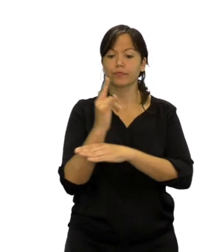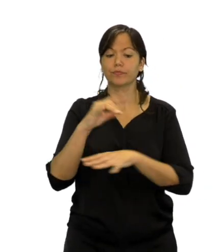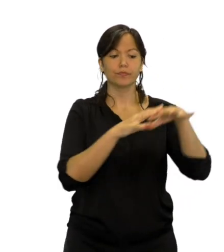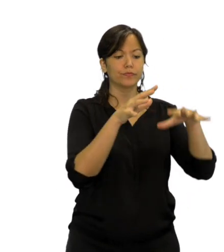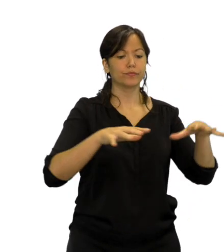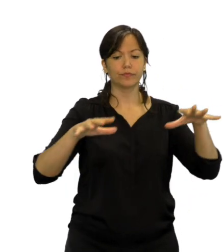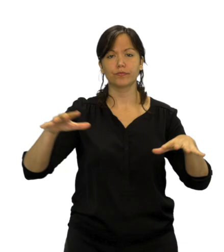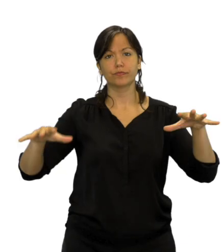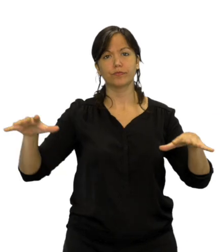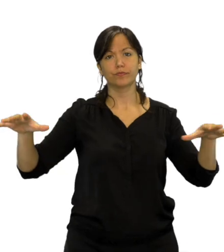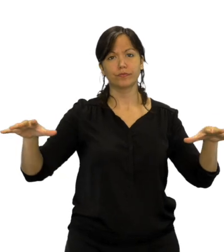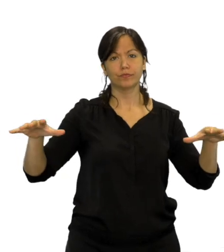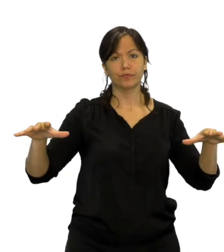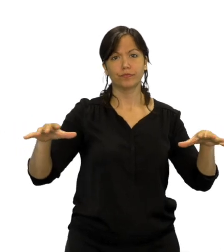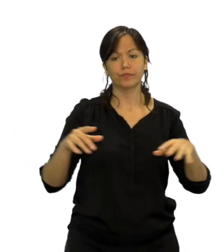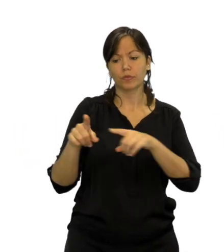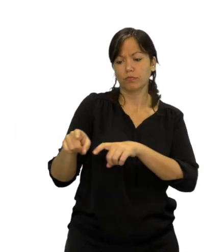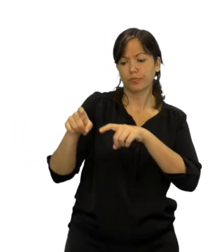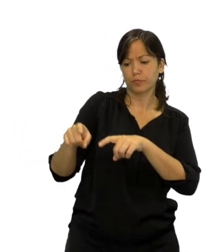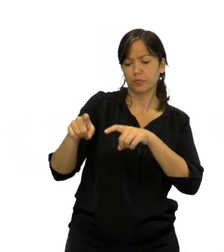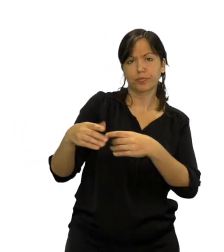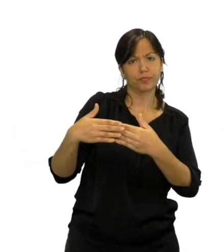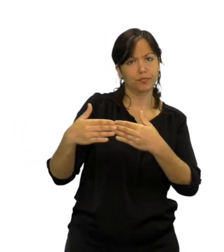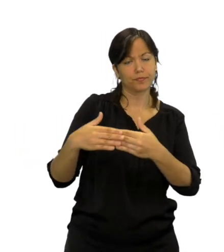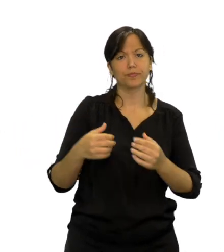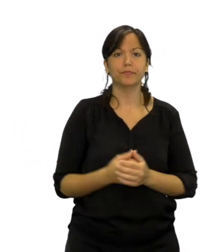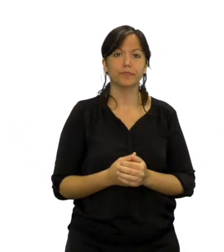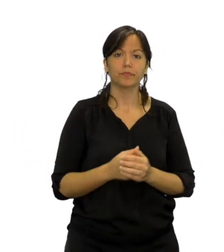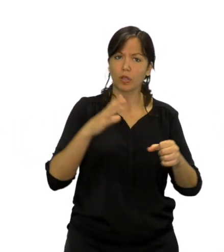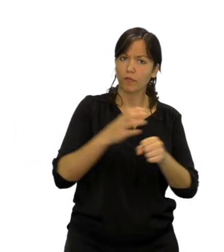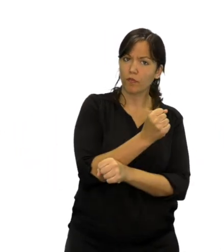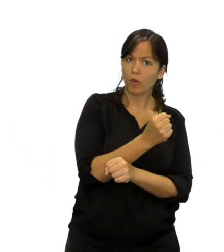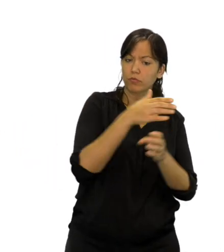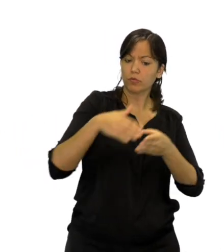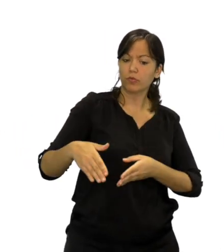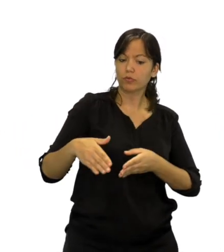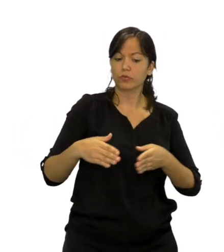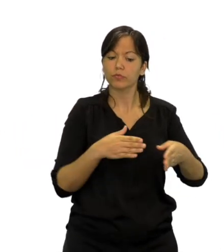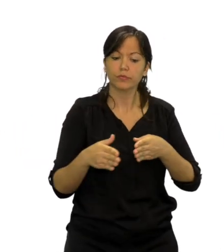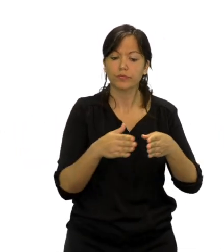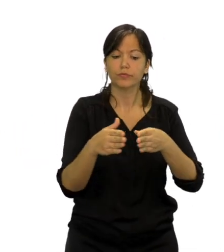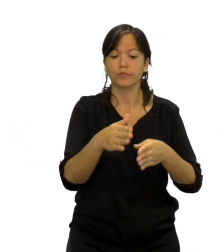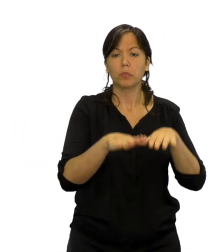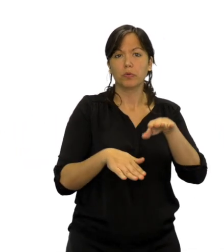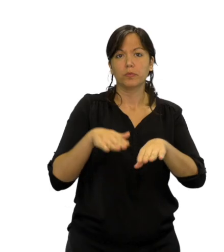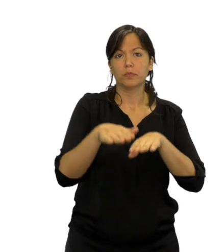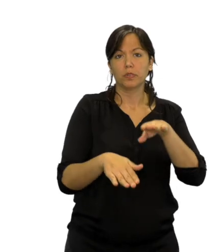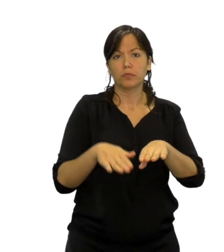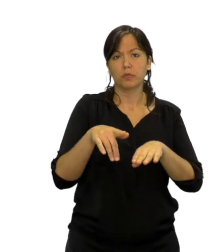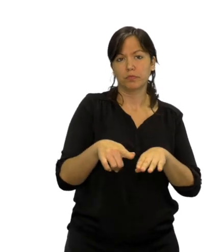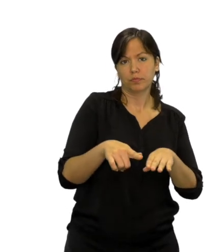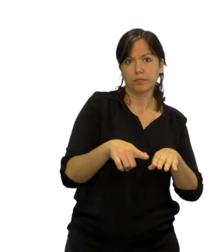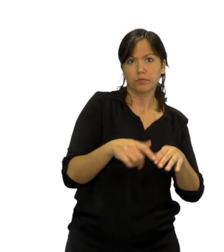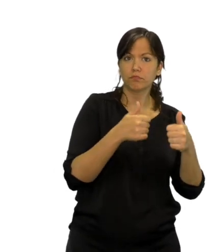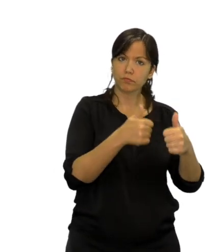grassy places and areas of intensive non-irrigated crops. It is also found along pathways and walls and